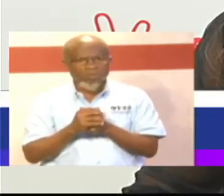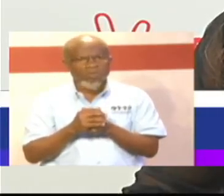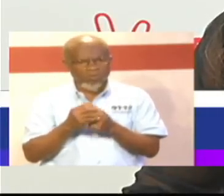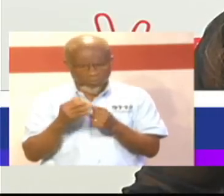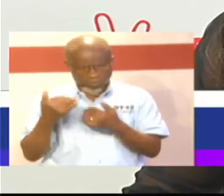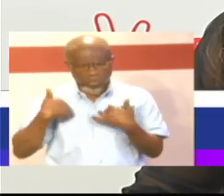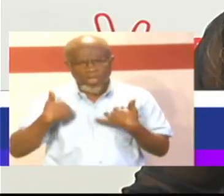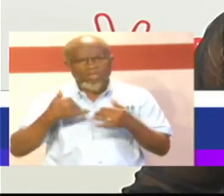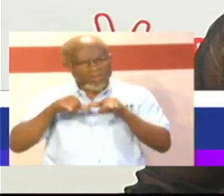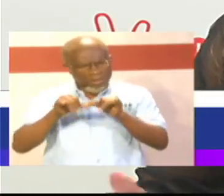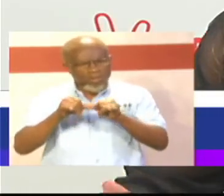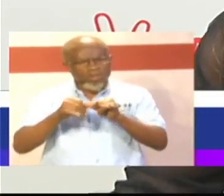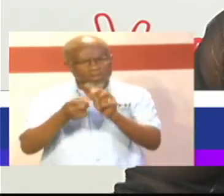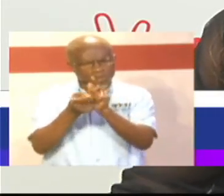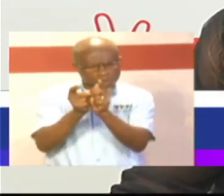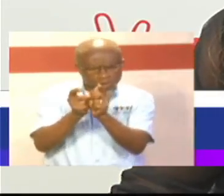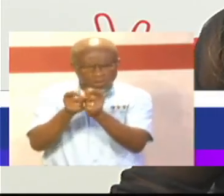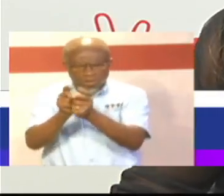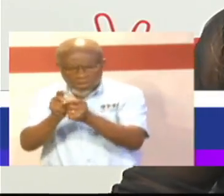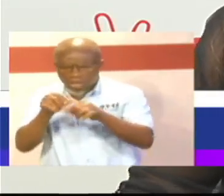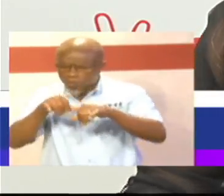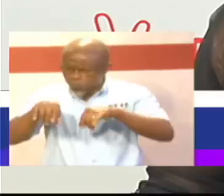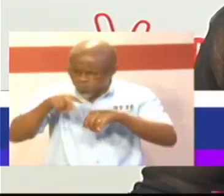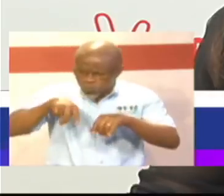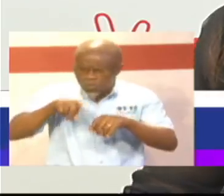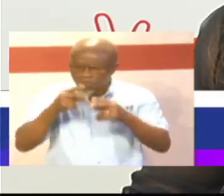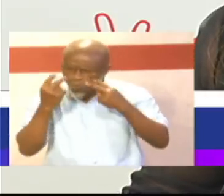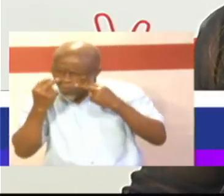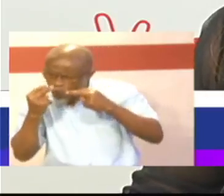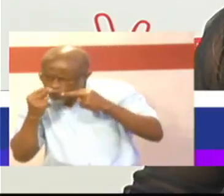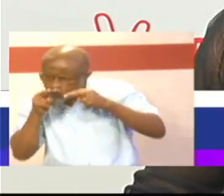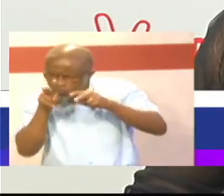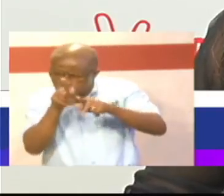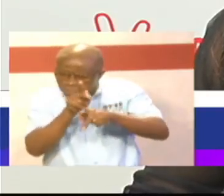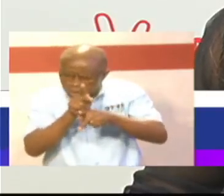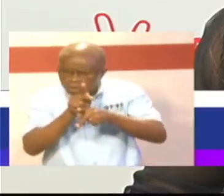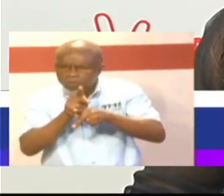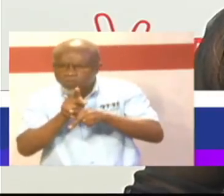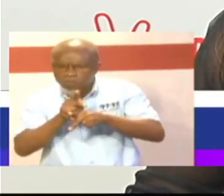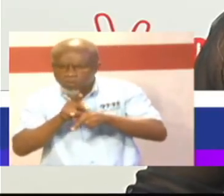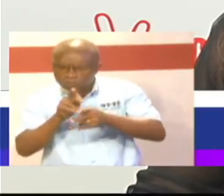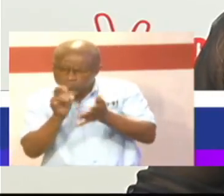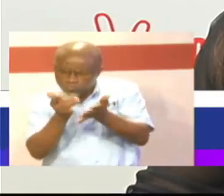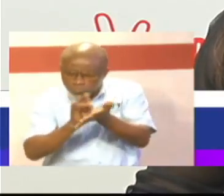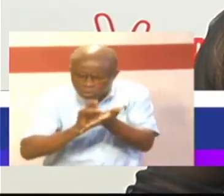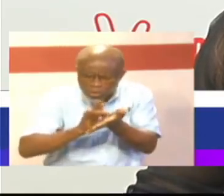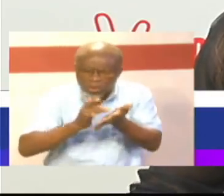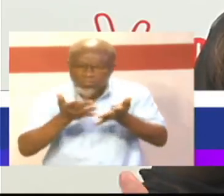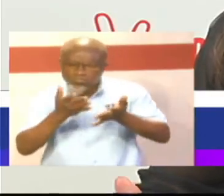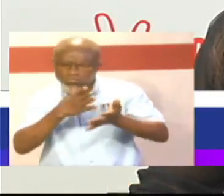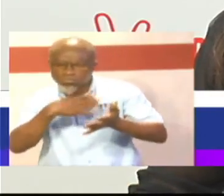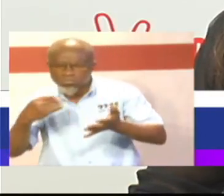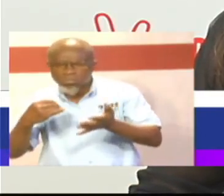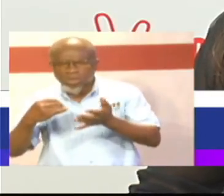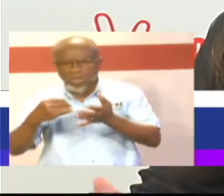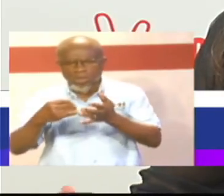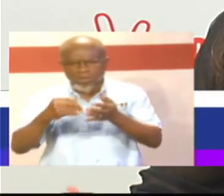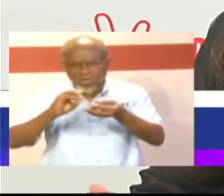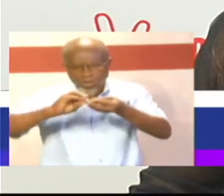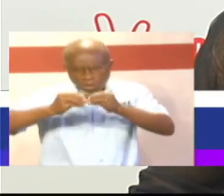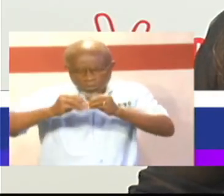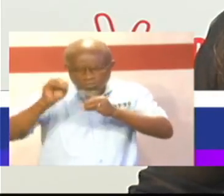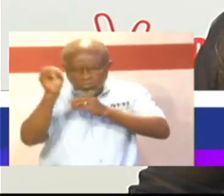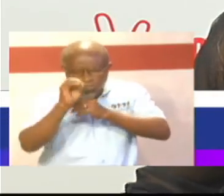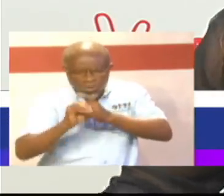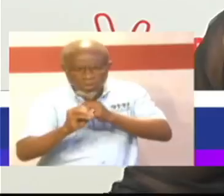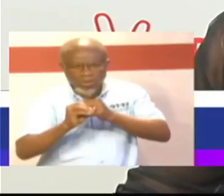and evolving situation, and we monitor clinically and statistically and at a policy level